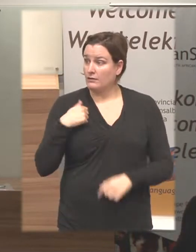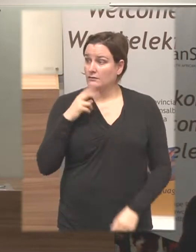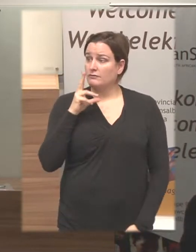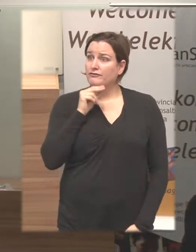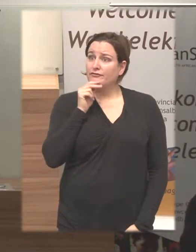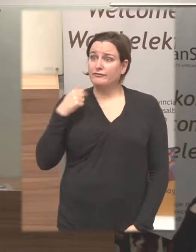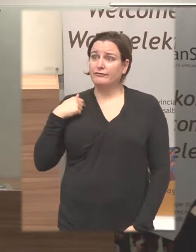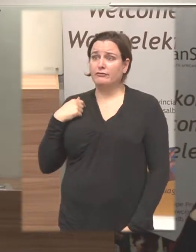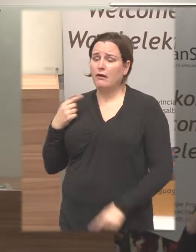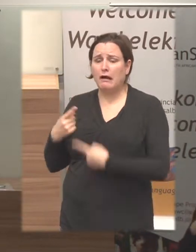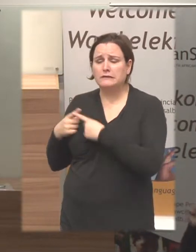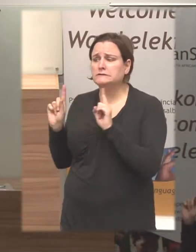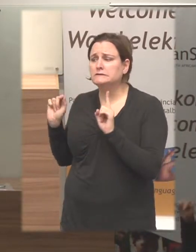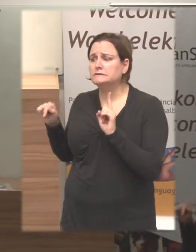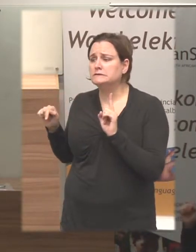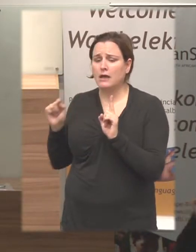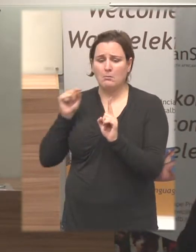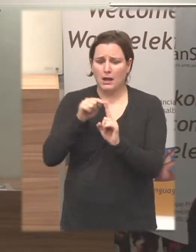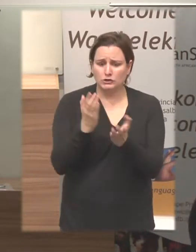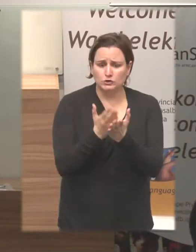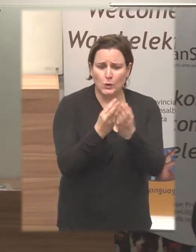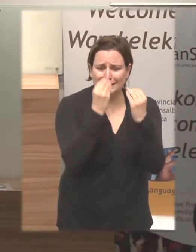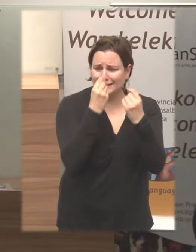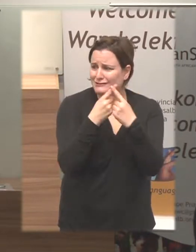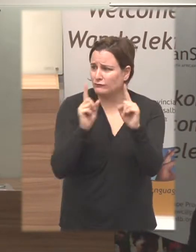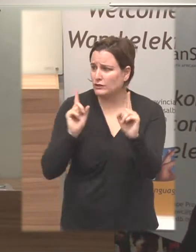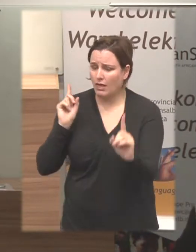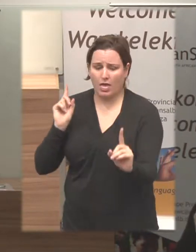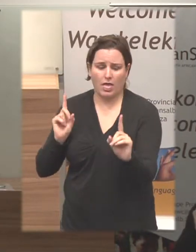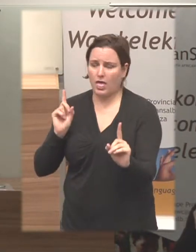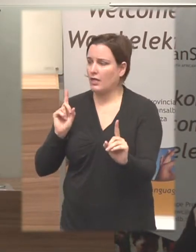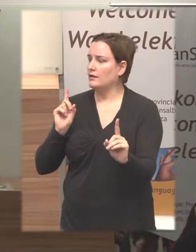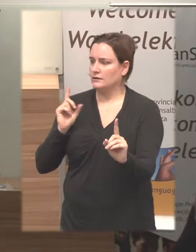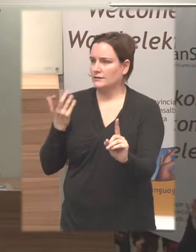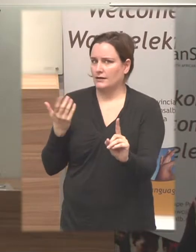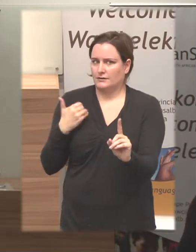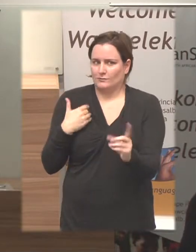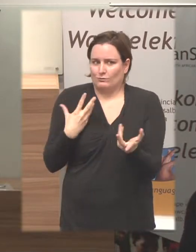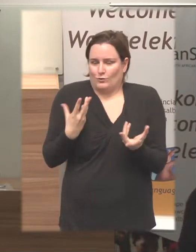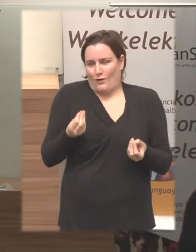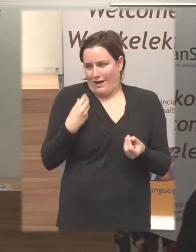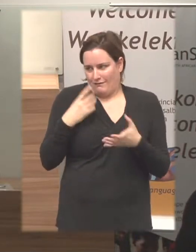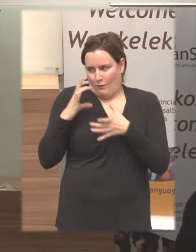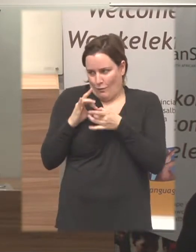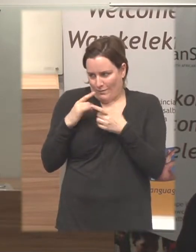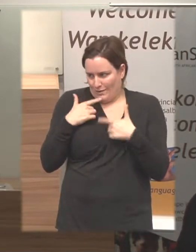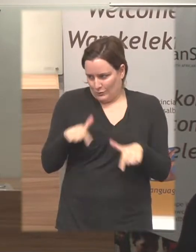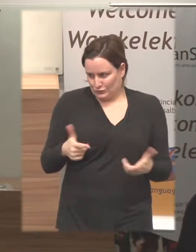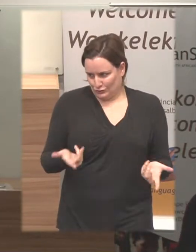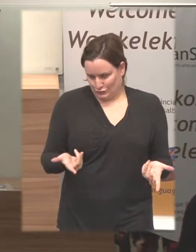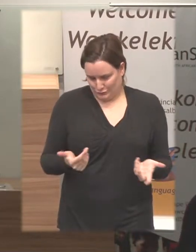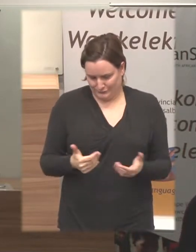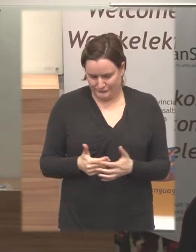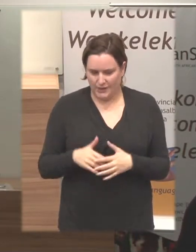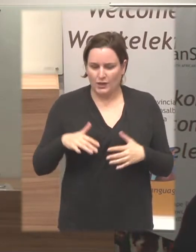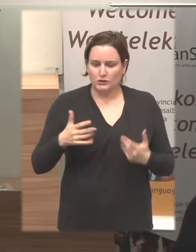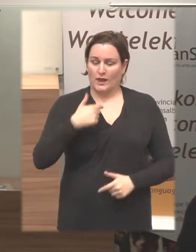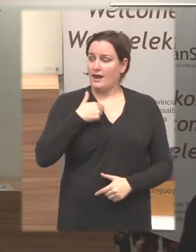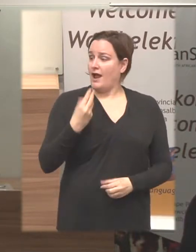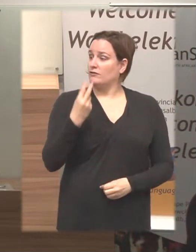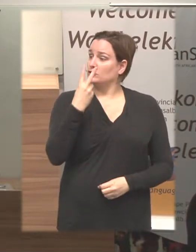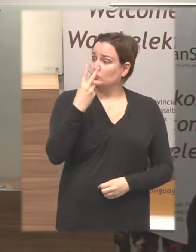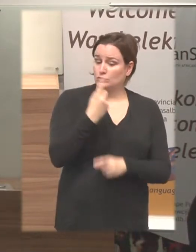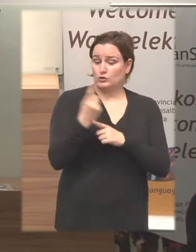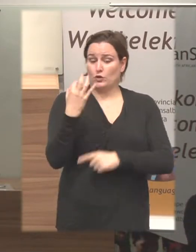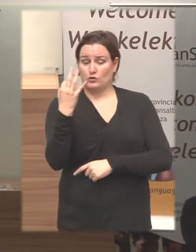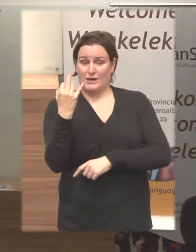what is being taught as the standard in school, they would not necessarily even have home language, right? And then they have 2 to 3 hours of